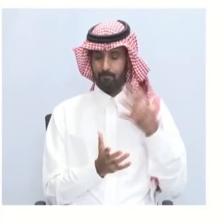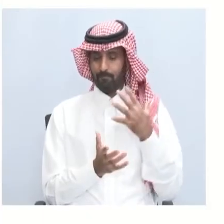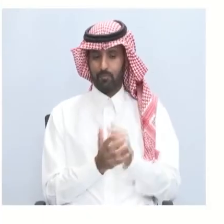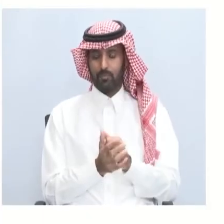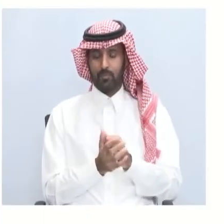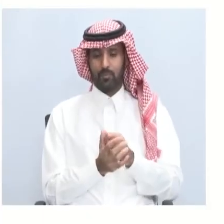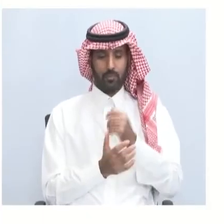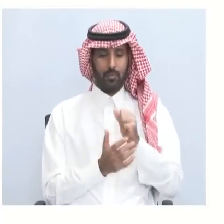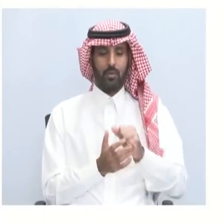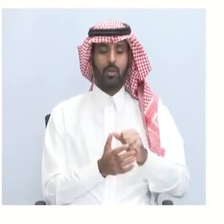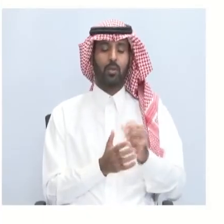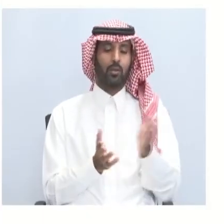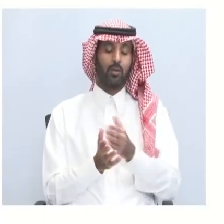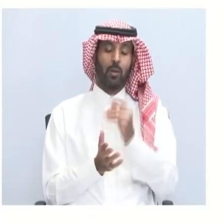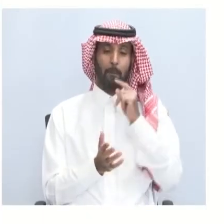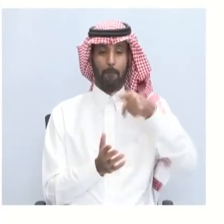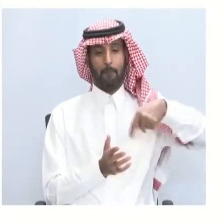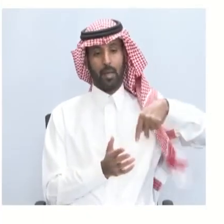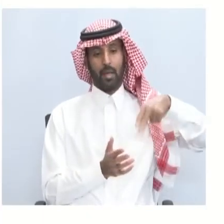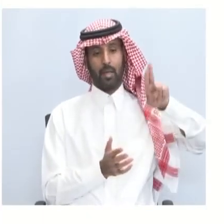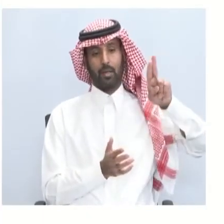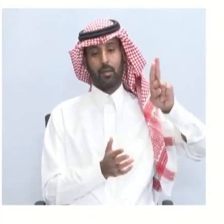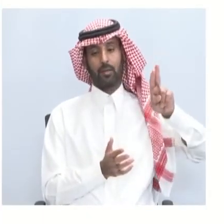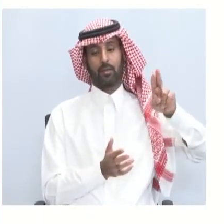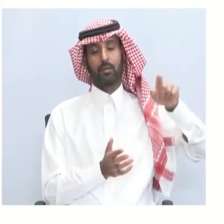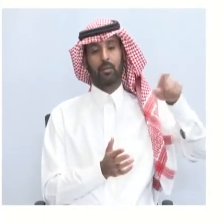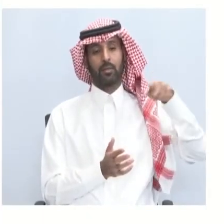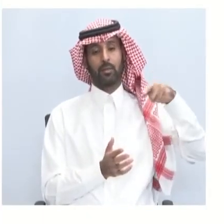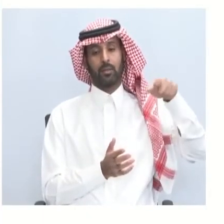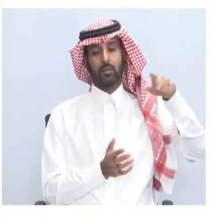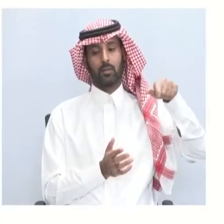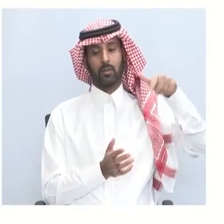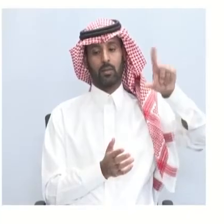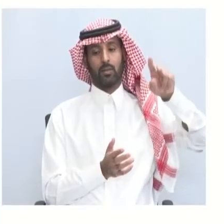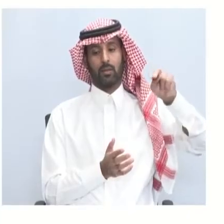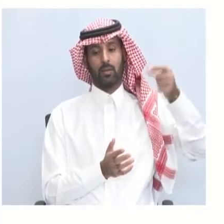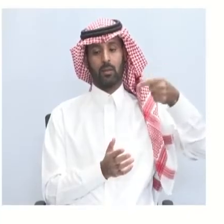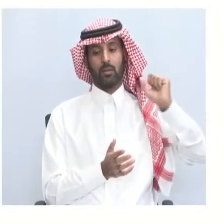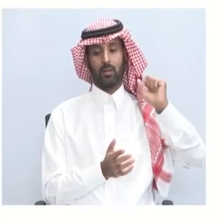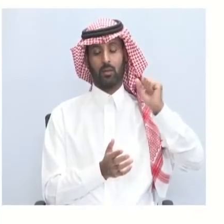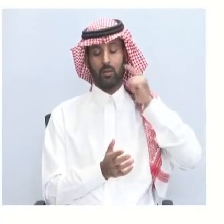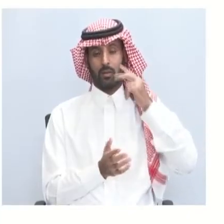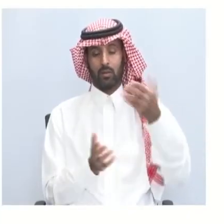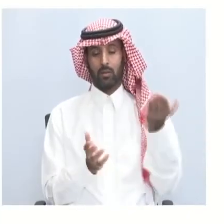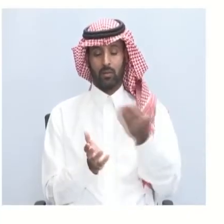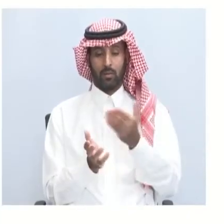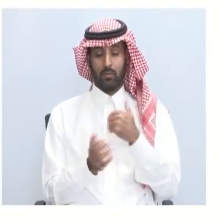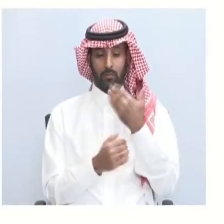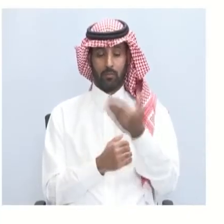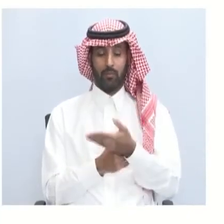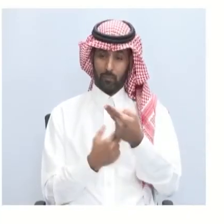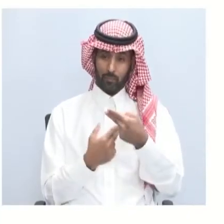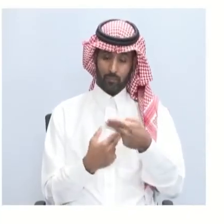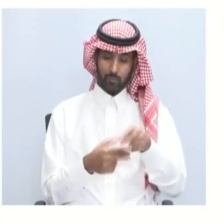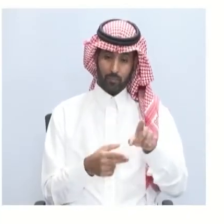for confusing is puzzling. So confusing, puzzle. You can say this is a puzzling mystery. So let's begin